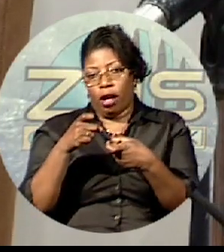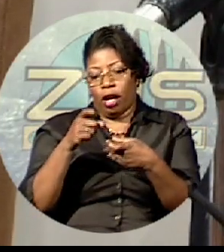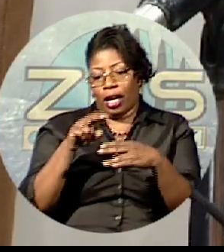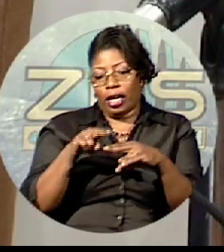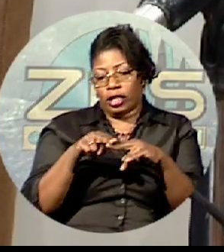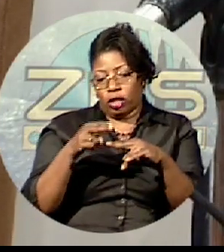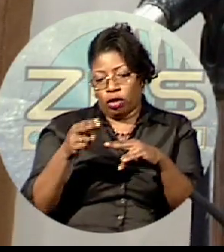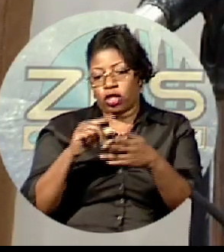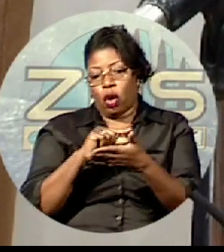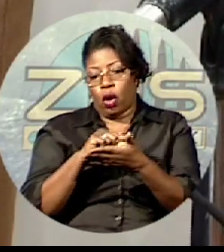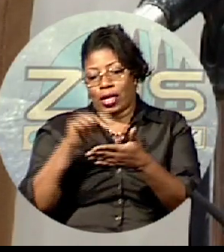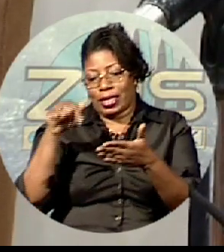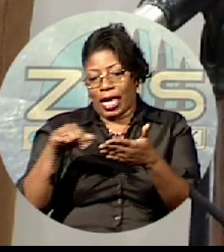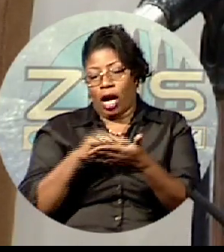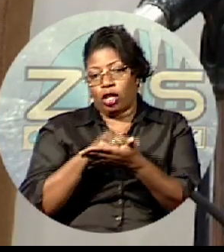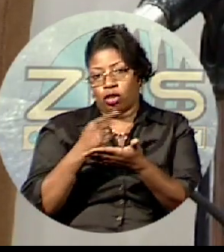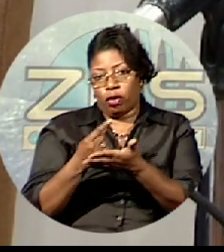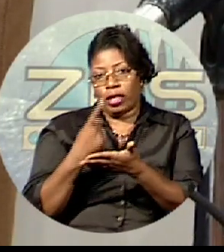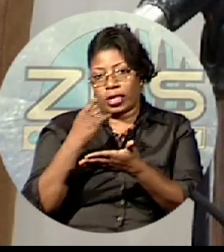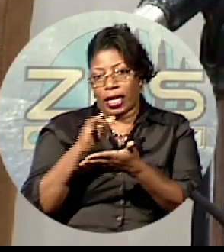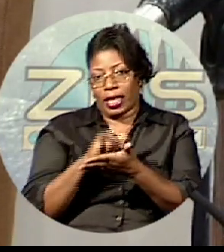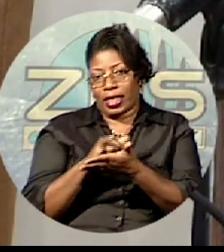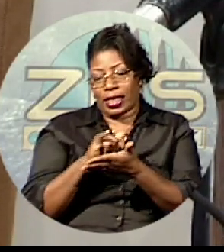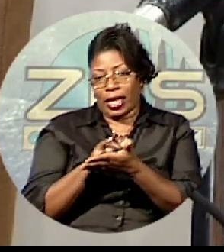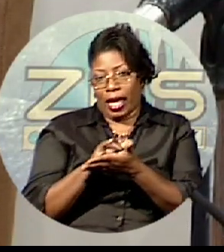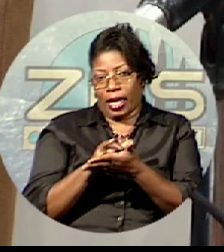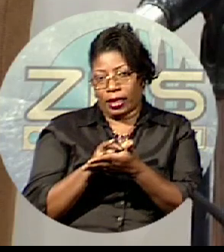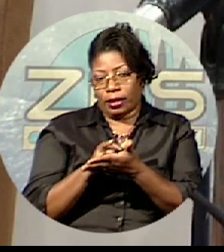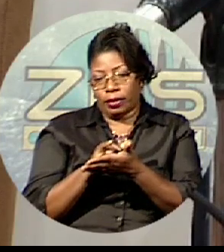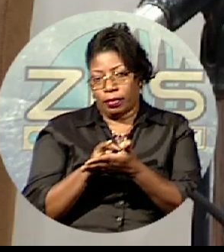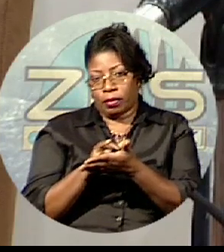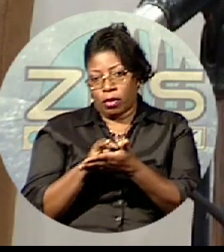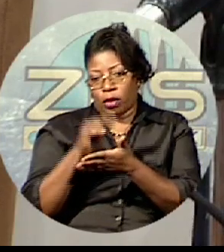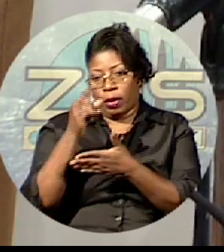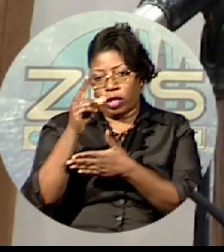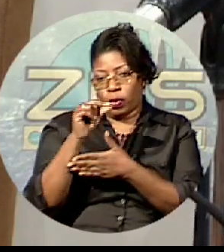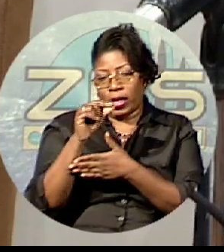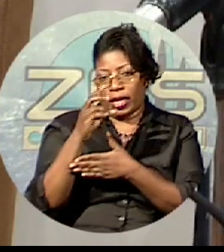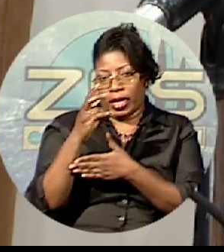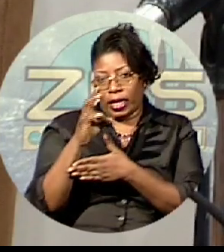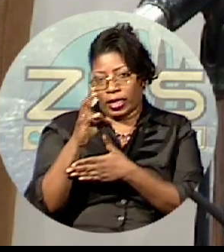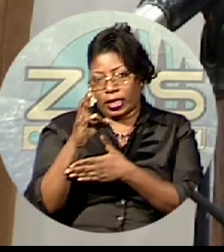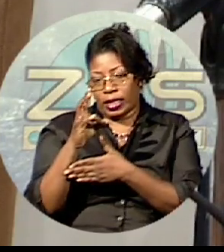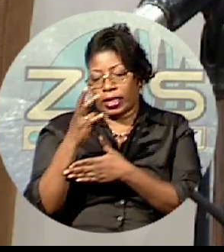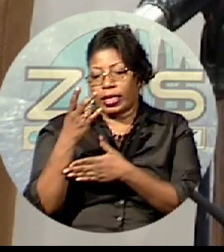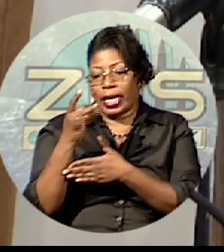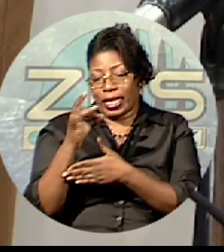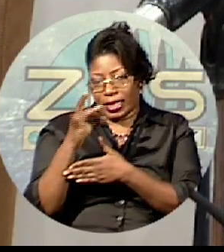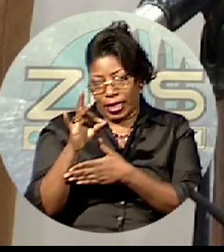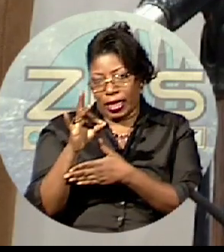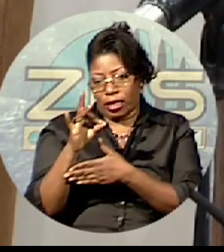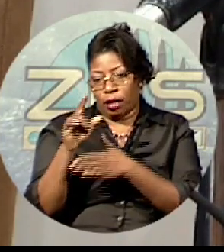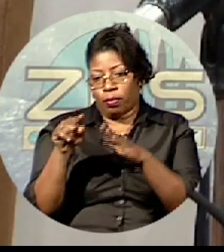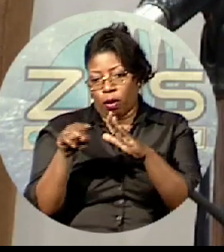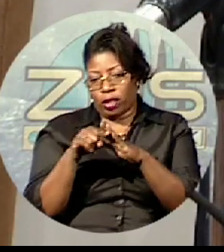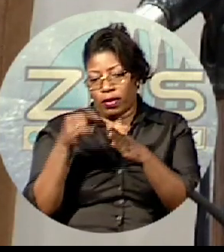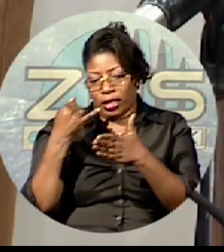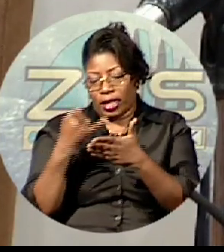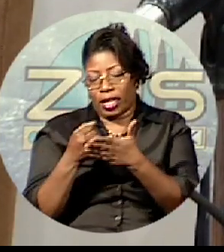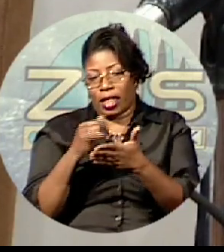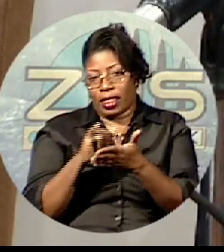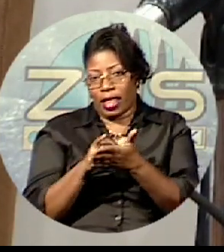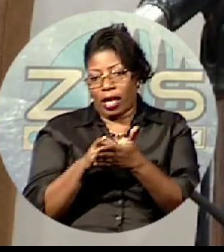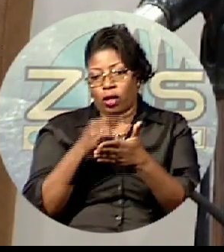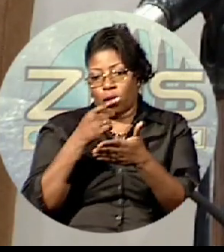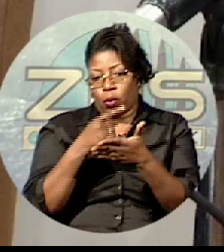be, by 2018, positive indicators, but that they have doubts as to whether